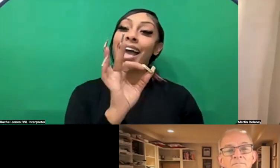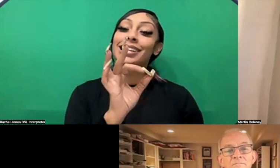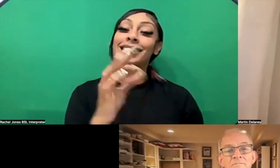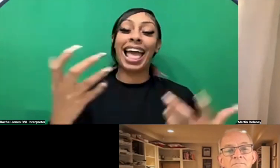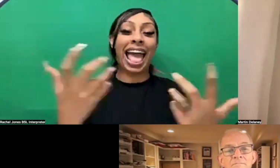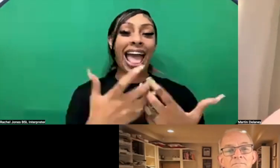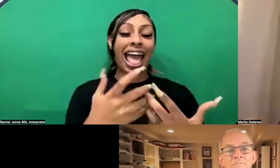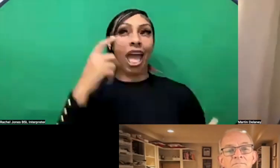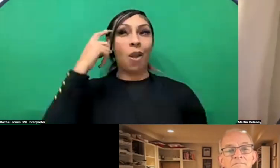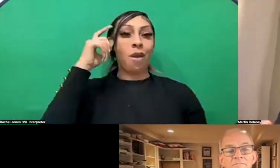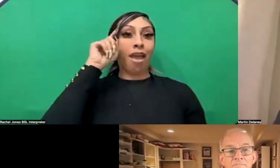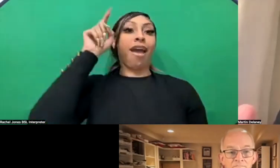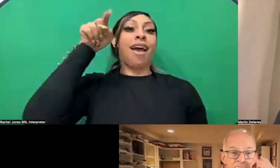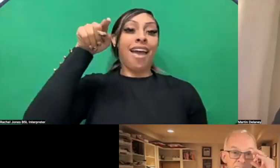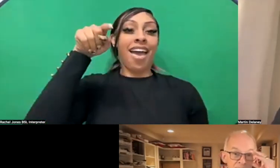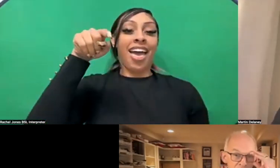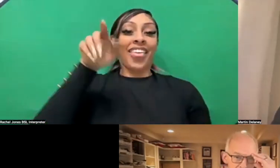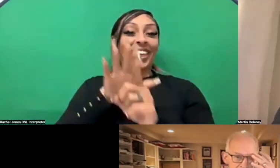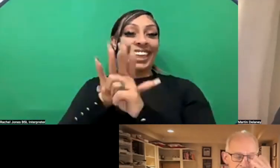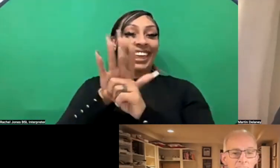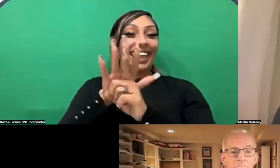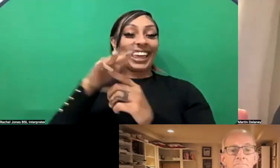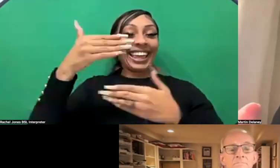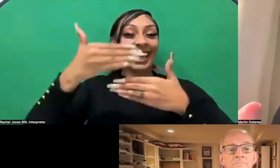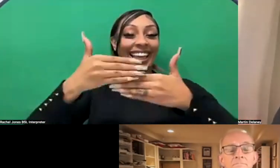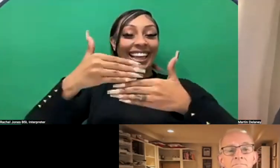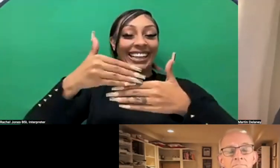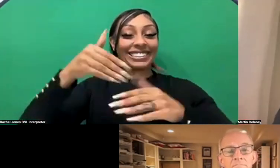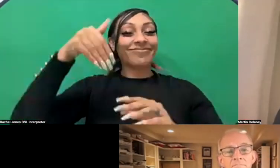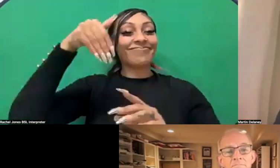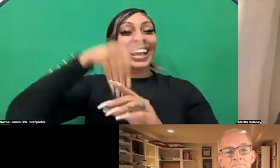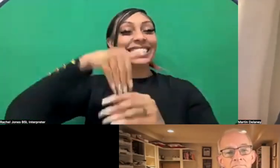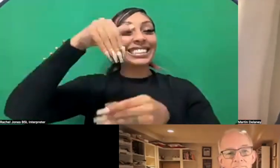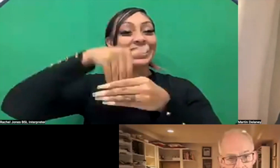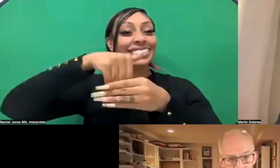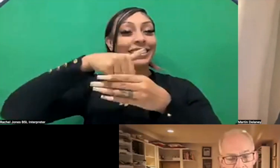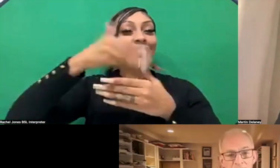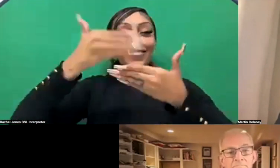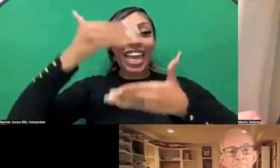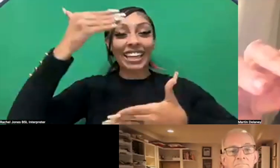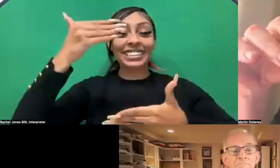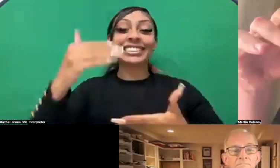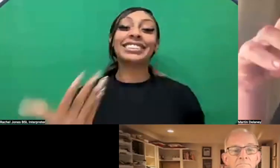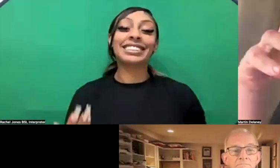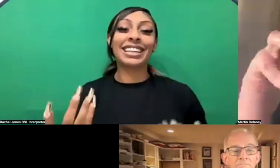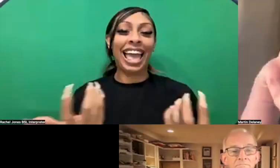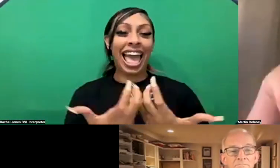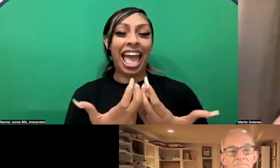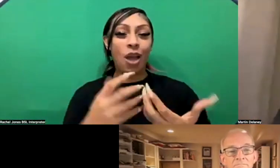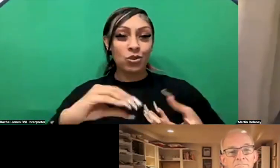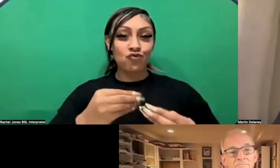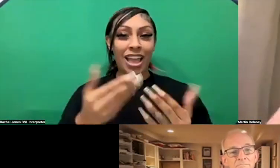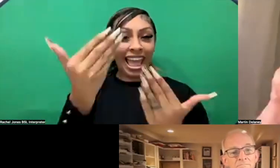that interface? Because we mentioned that you had the 4x4 pads on the MIDI studio, but how was